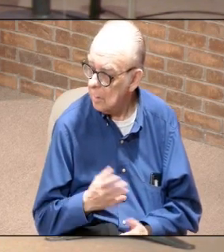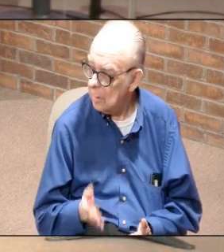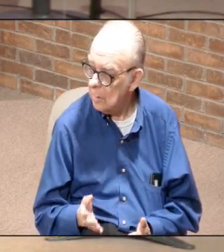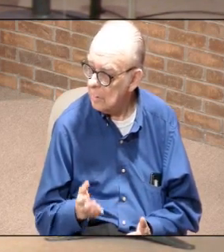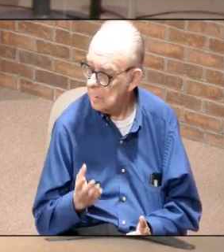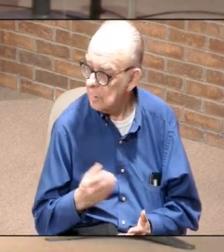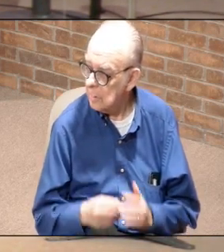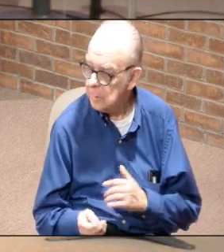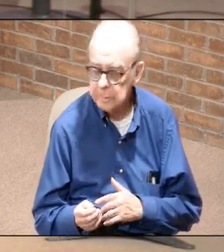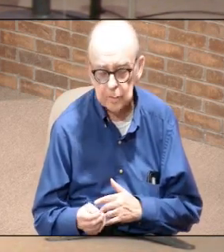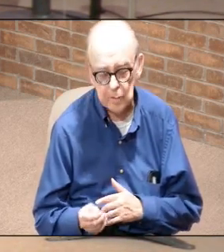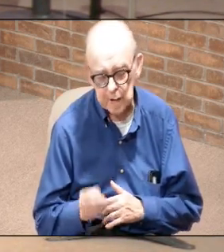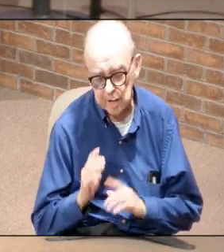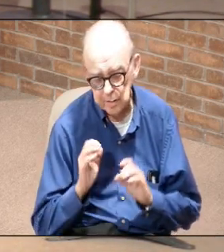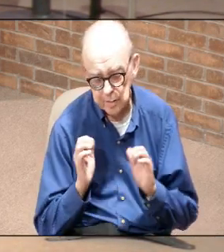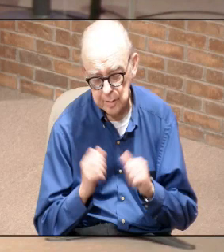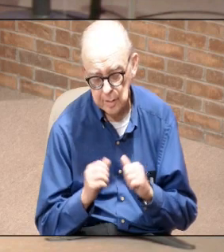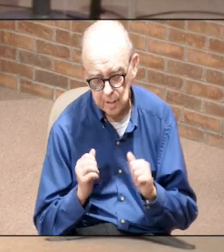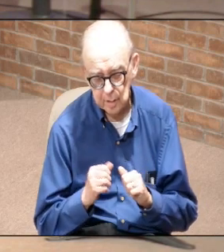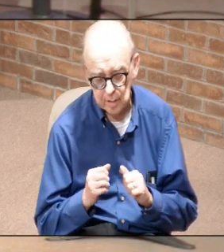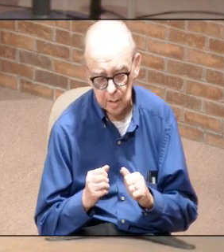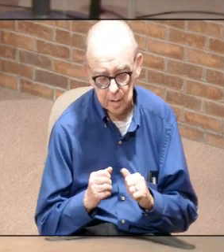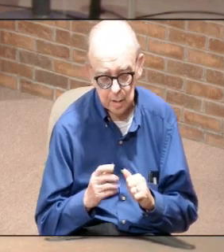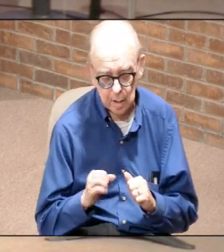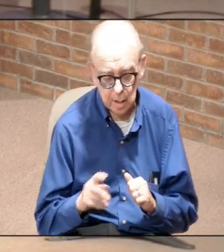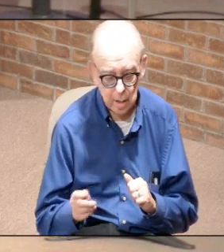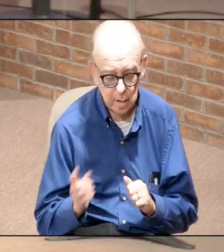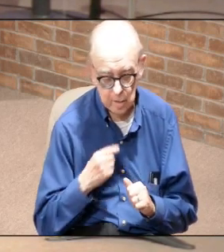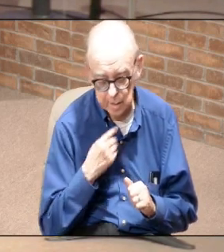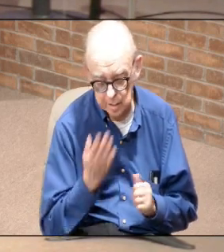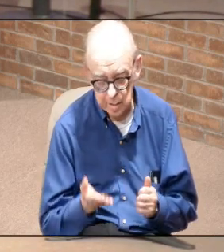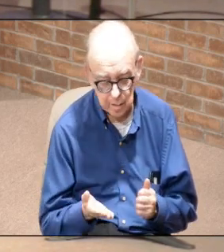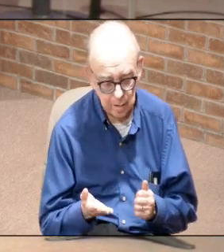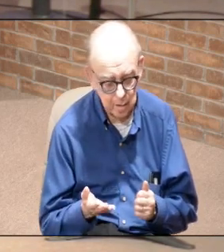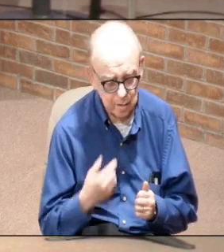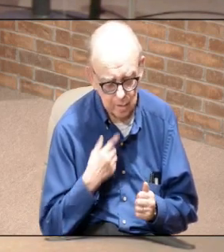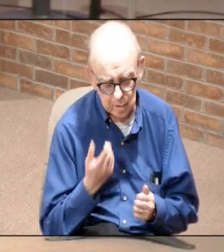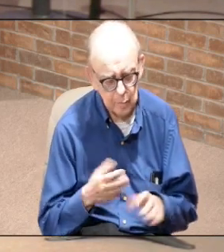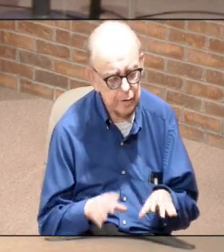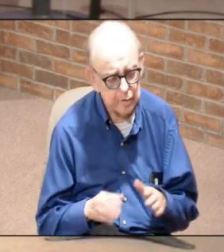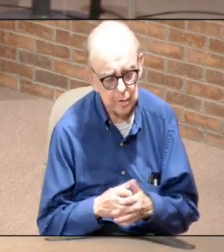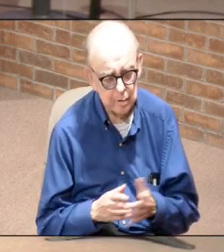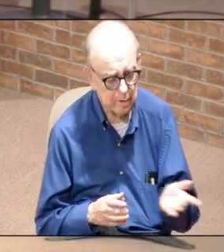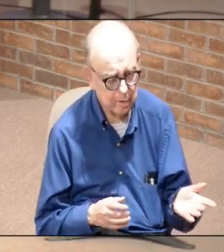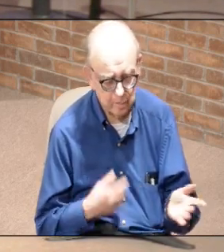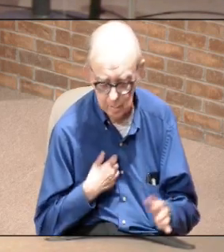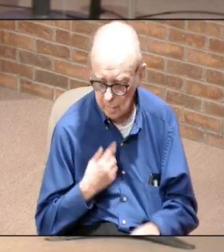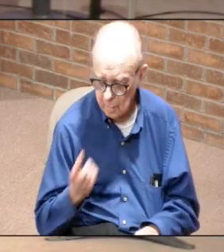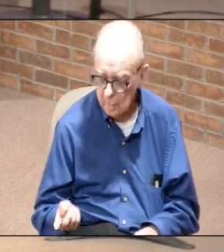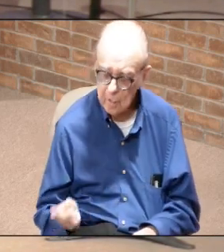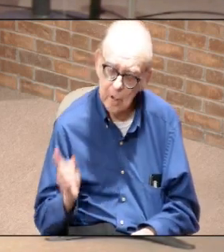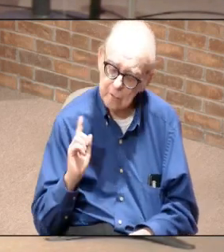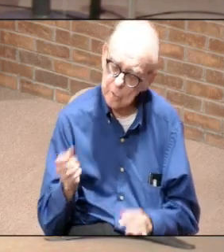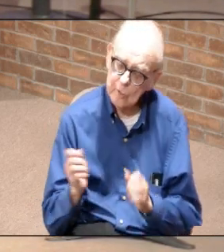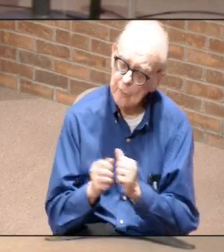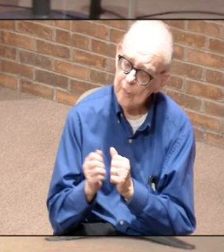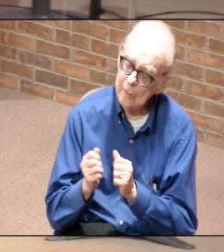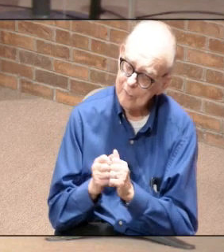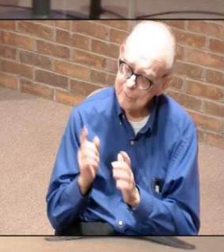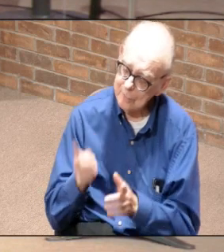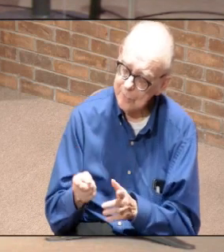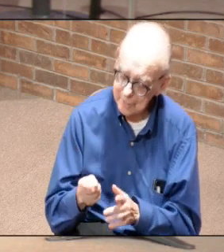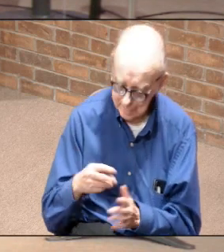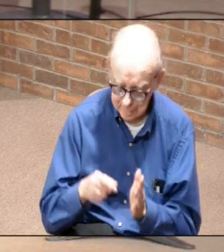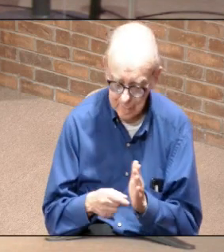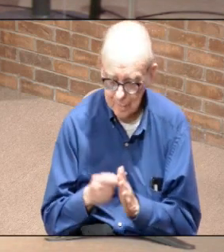going out to fight. Saul calls him up there and says, what are you doing? Hey, I'm going to go fight him. Well,